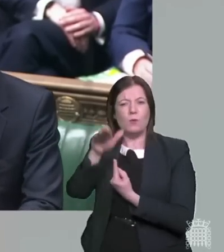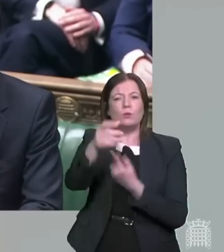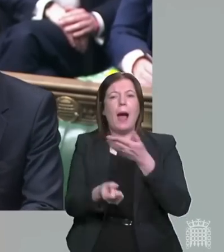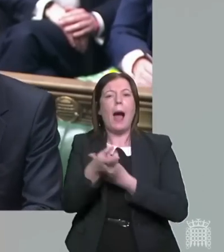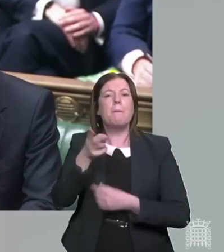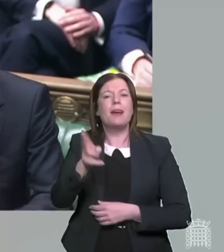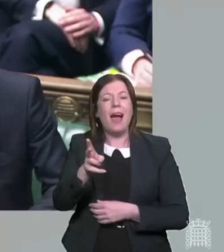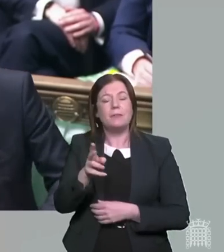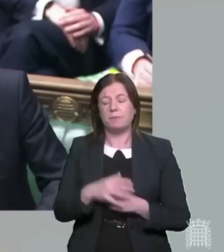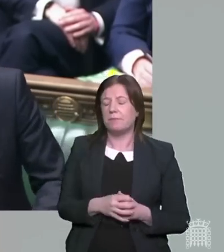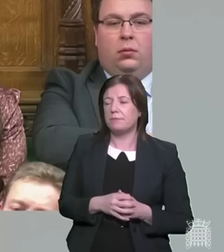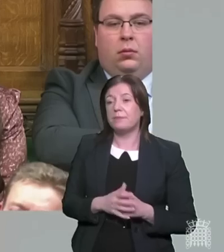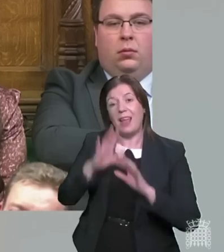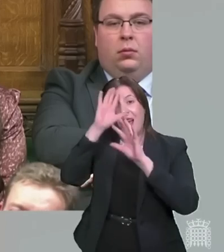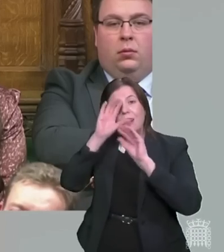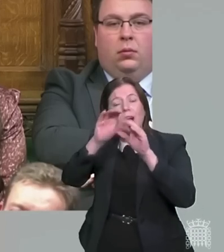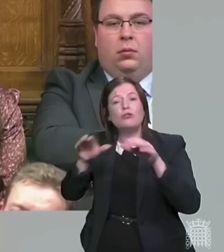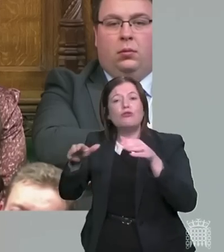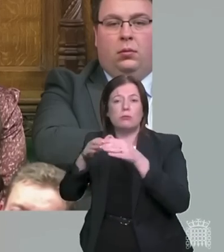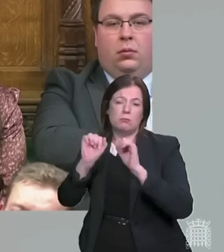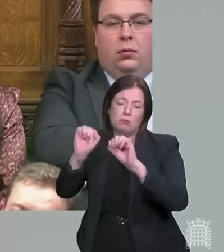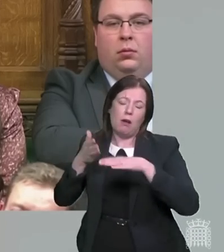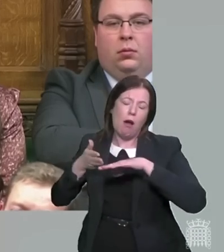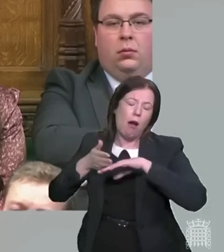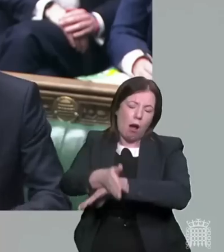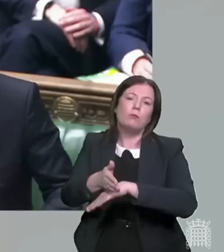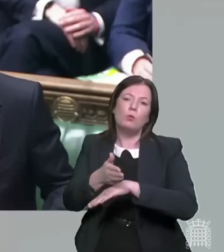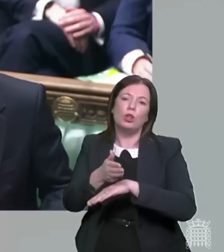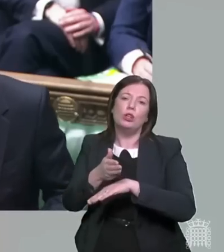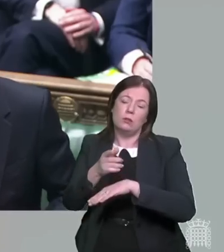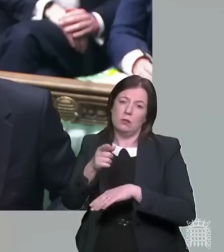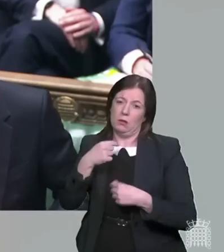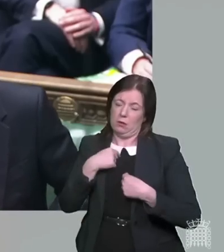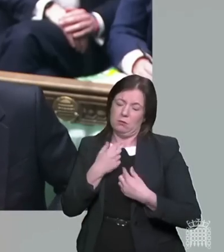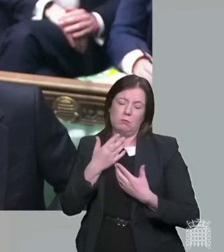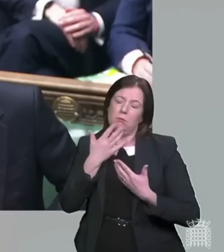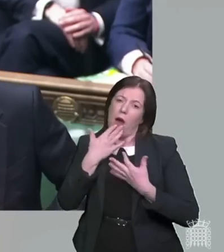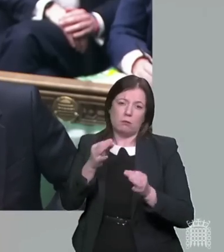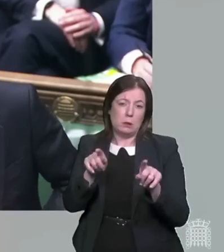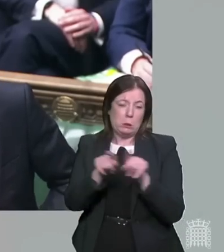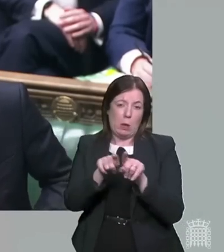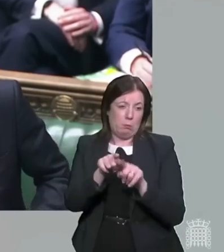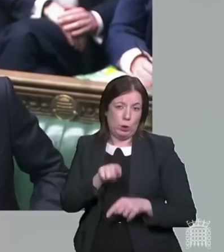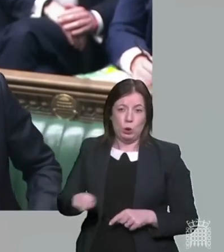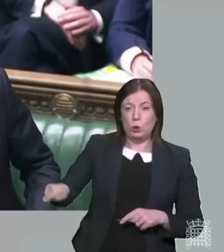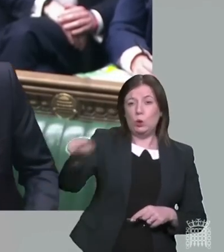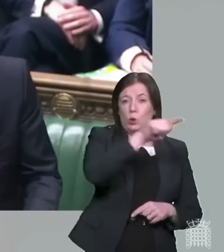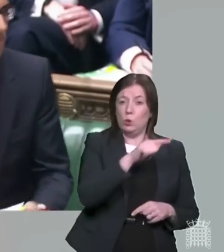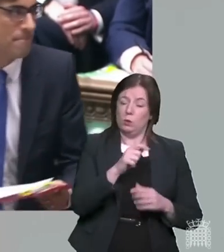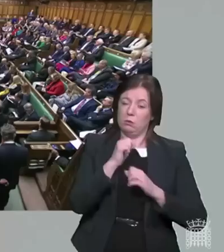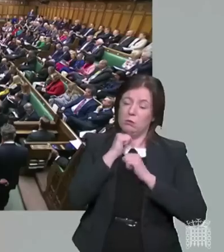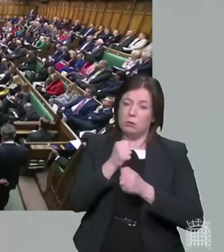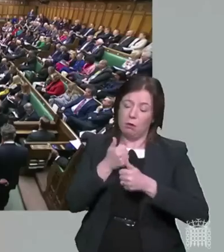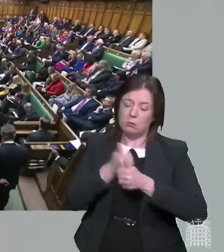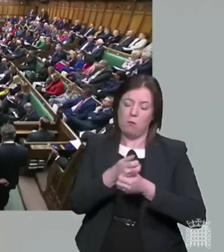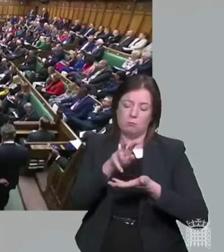Trust for their fantastic work, and I join my honourable friend in encouraging all members to sign the Book of Commitment, as I will be doing later today.